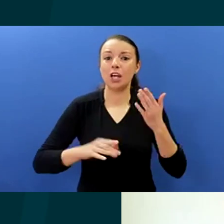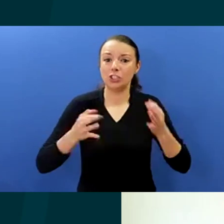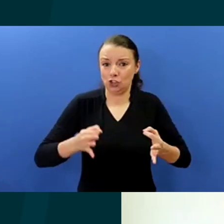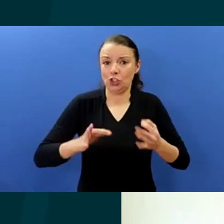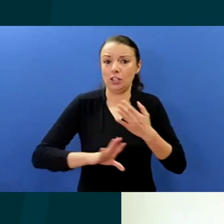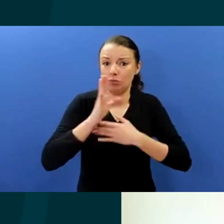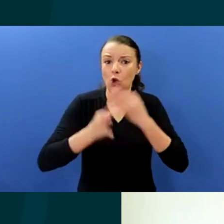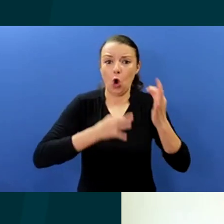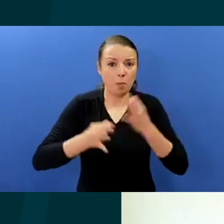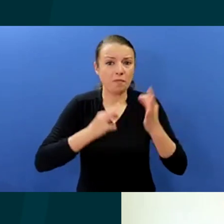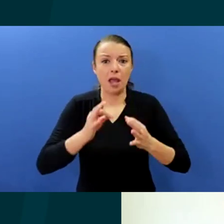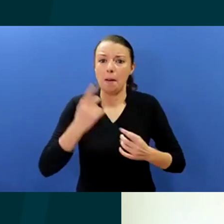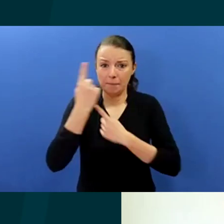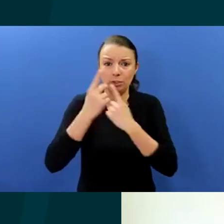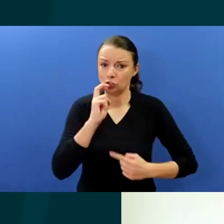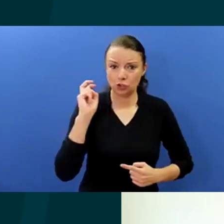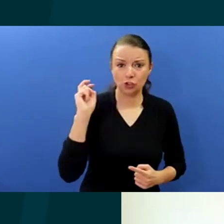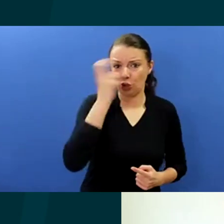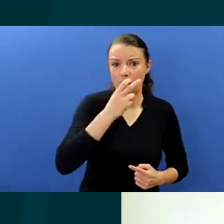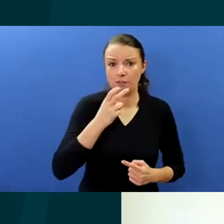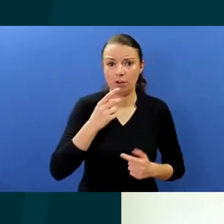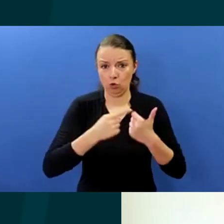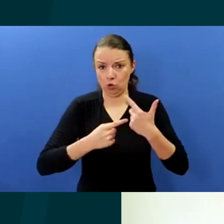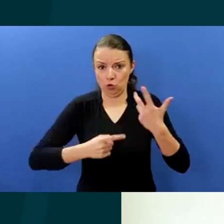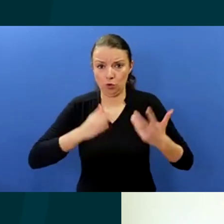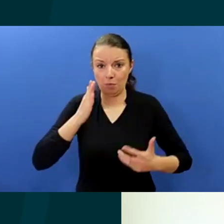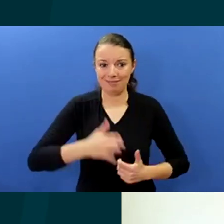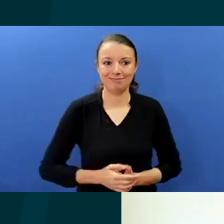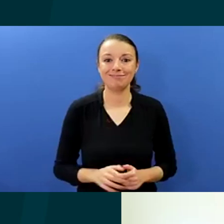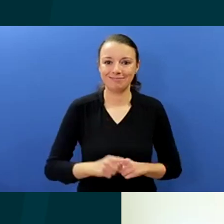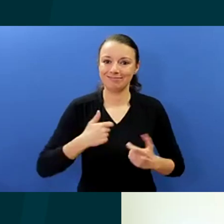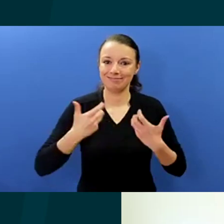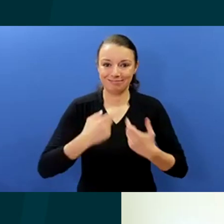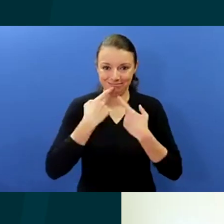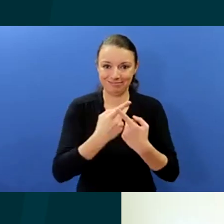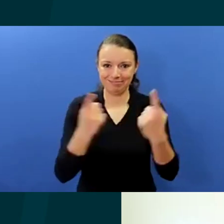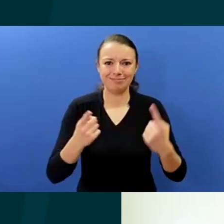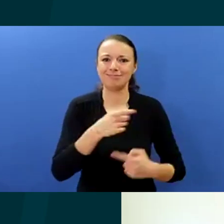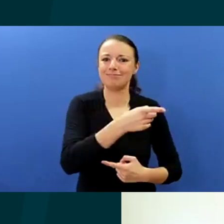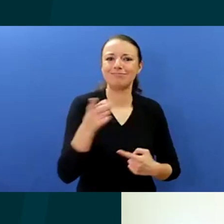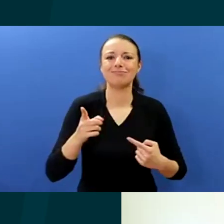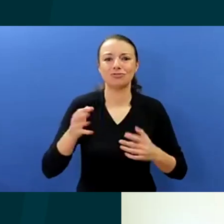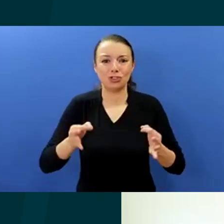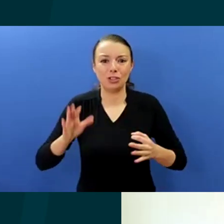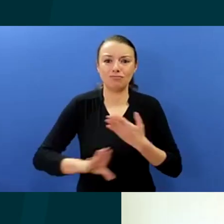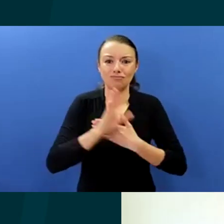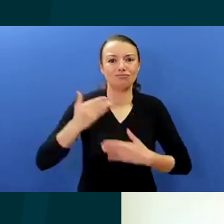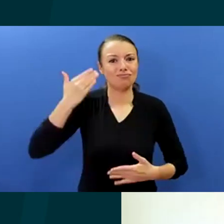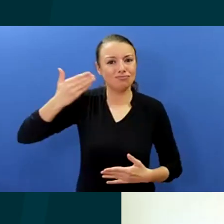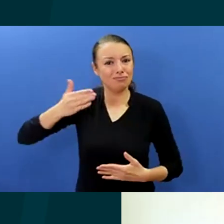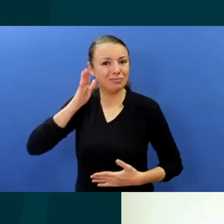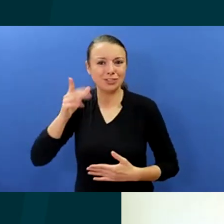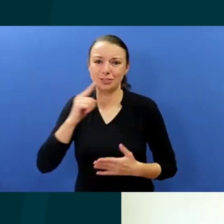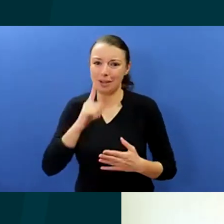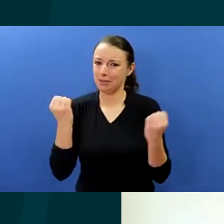from my side to all the speakers, and I wish you and us all much inspiration. Thank you very much.